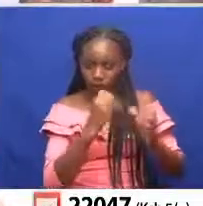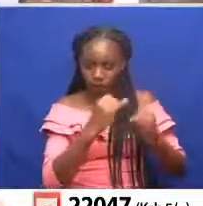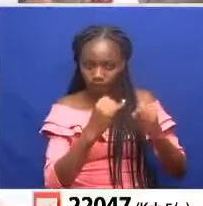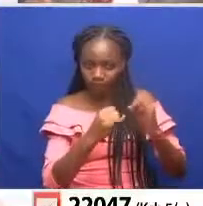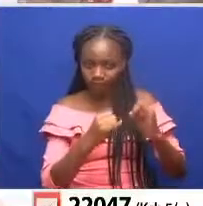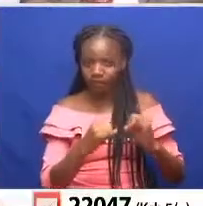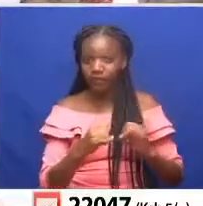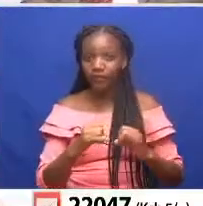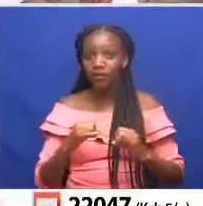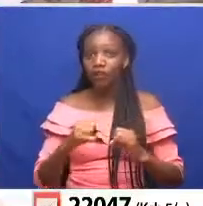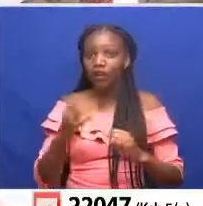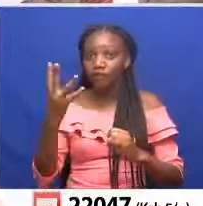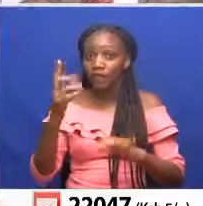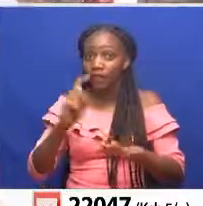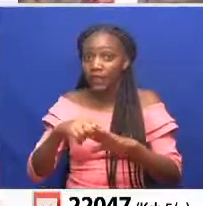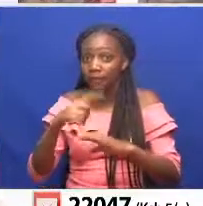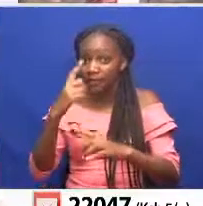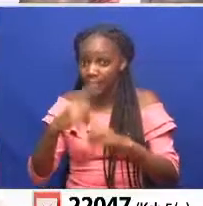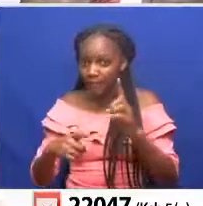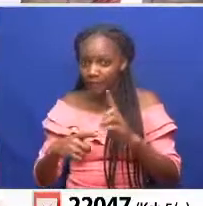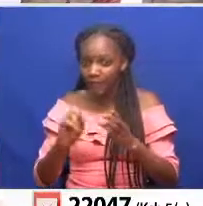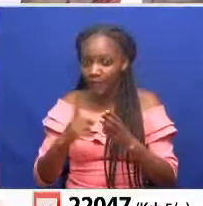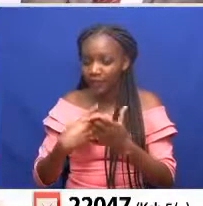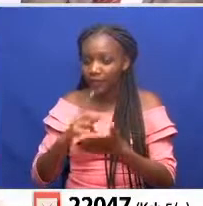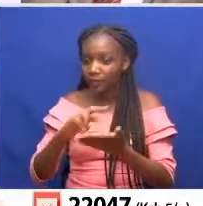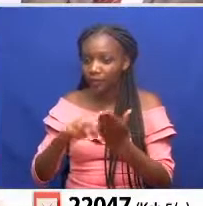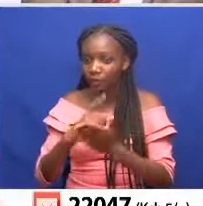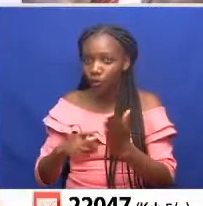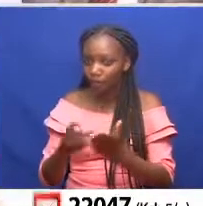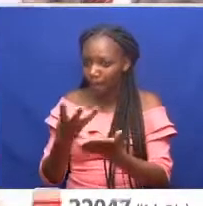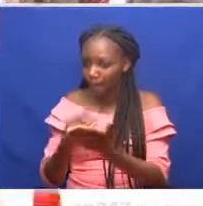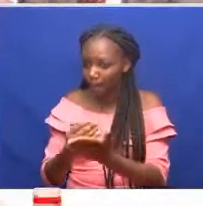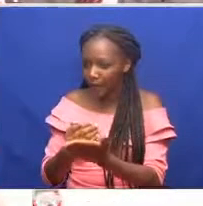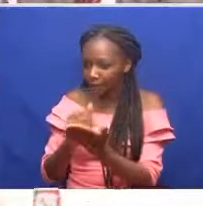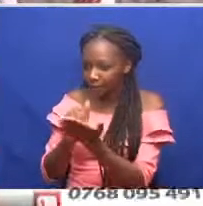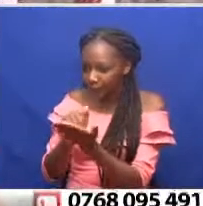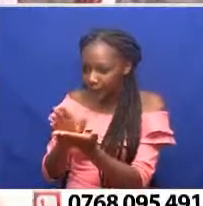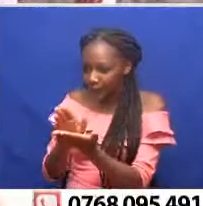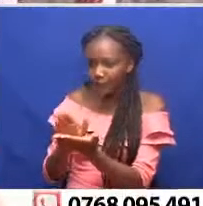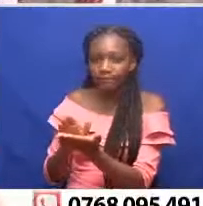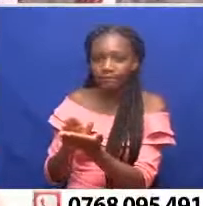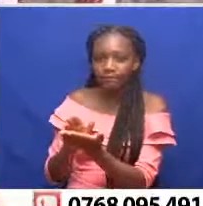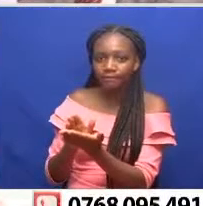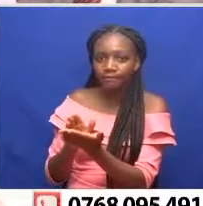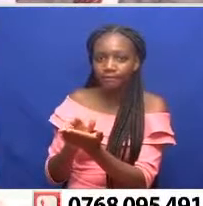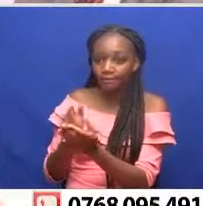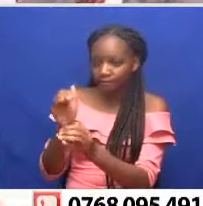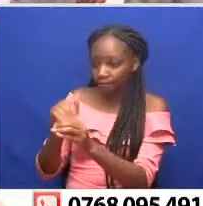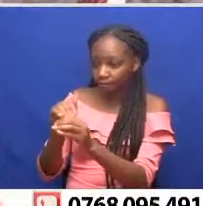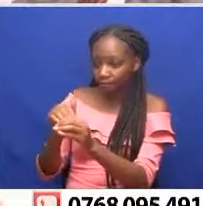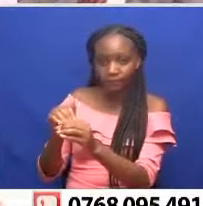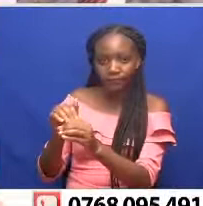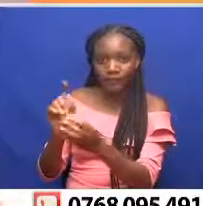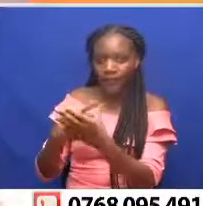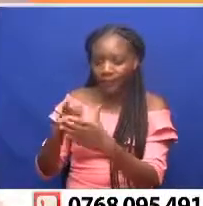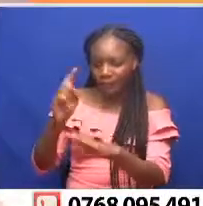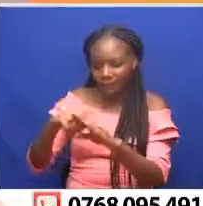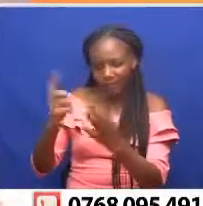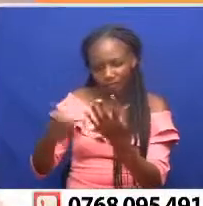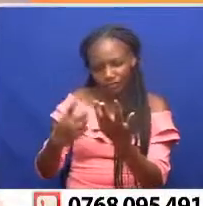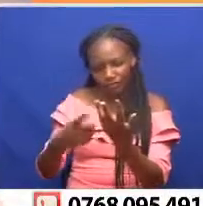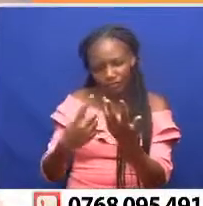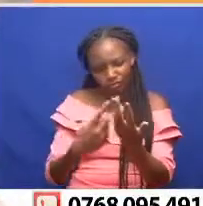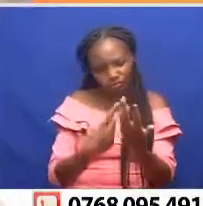moving four times a year it moves from your personal account to a fixed deposit so if you look